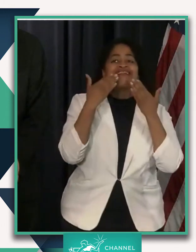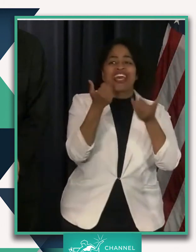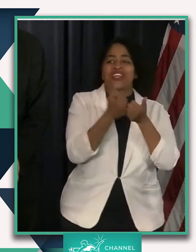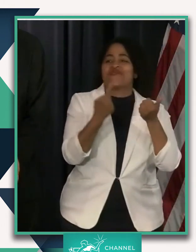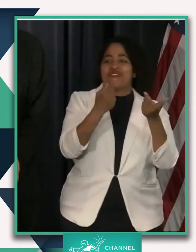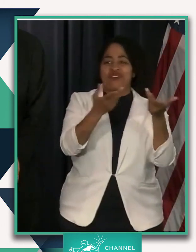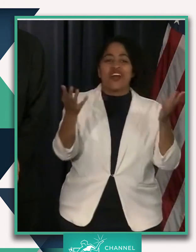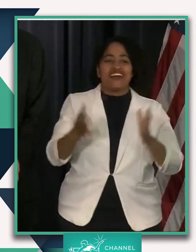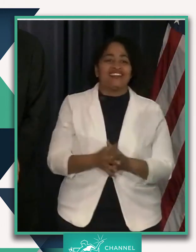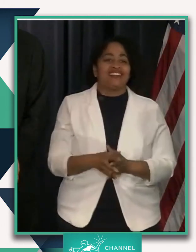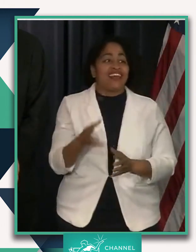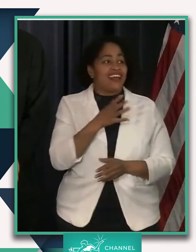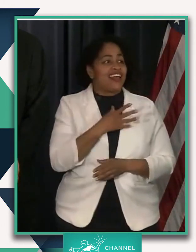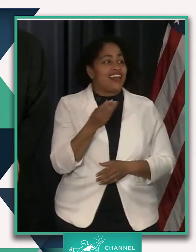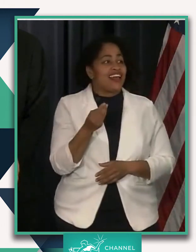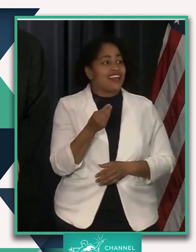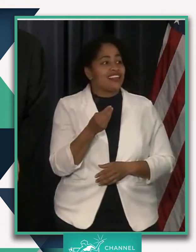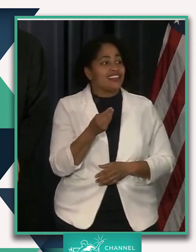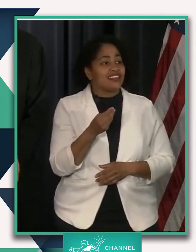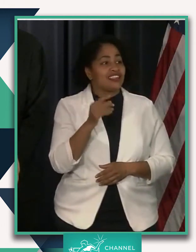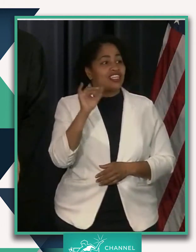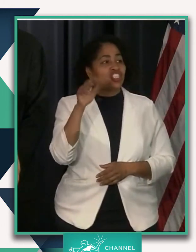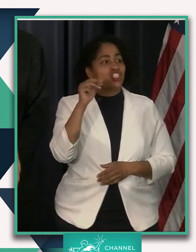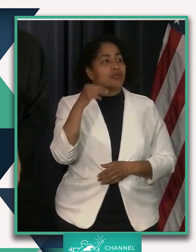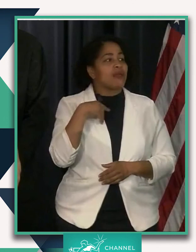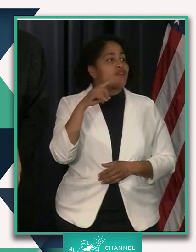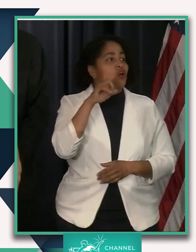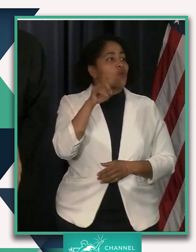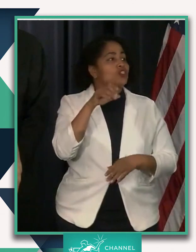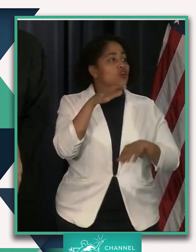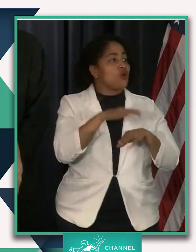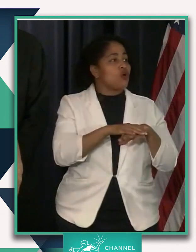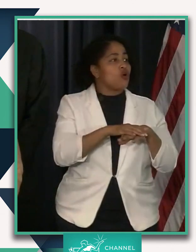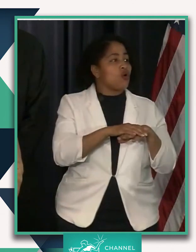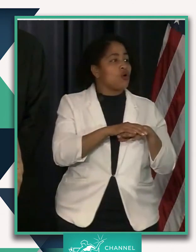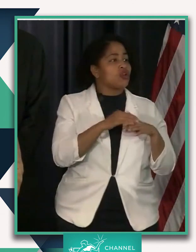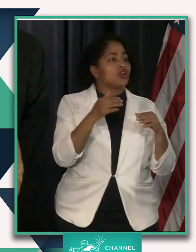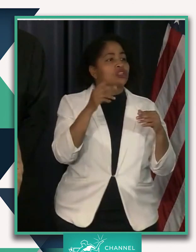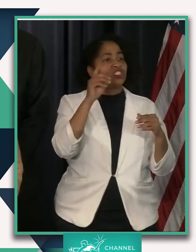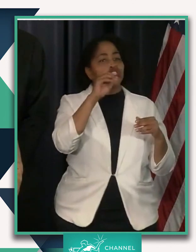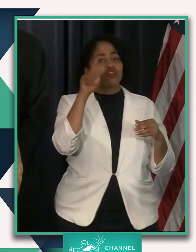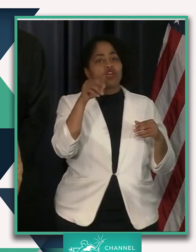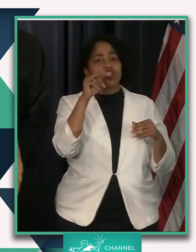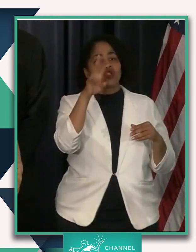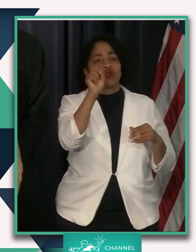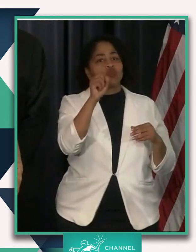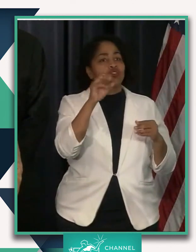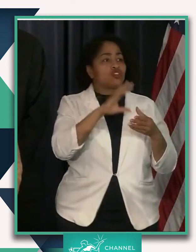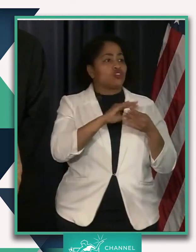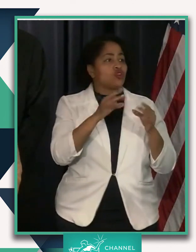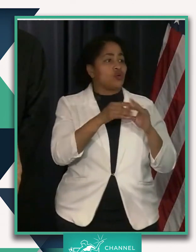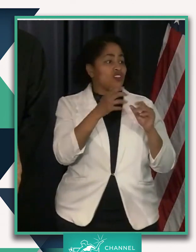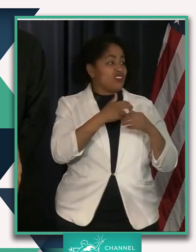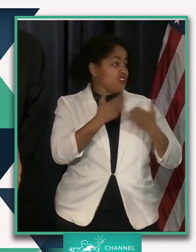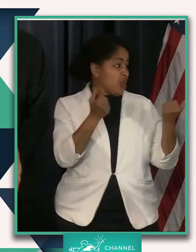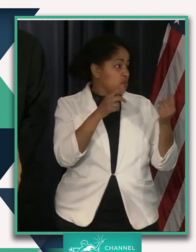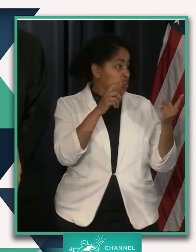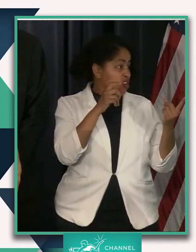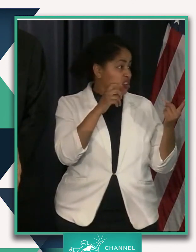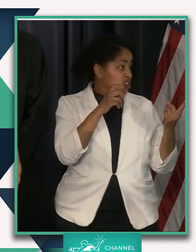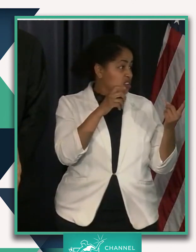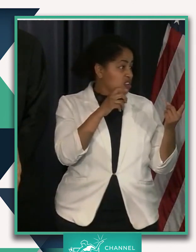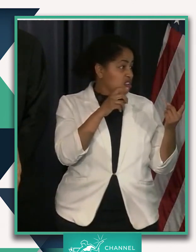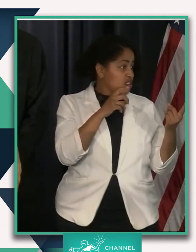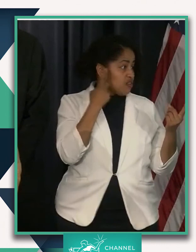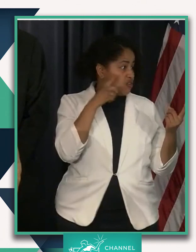everybody. Thank you. And if you've got a question on the story, you want to do that separately? The pumping